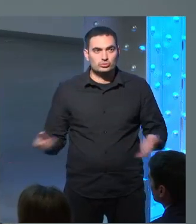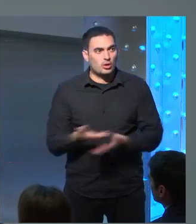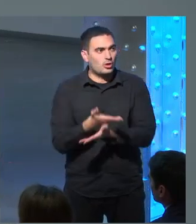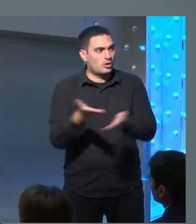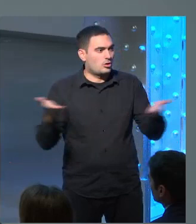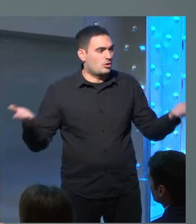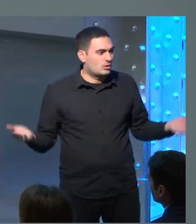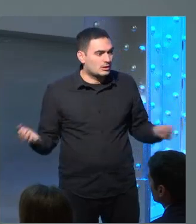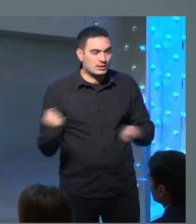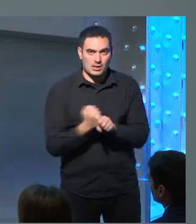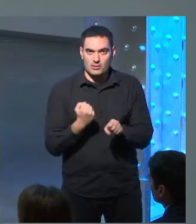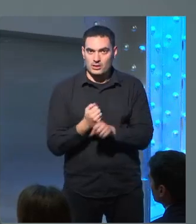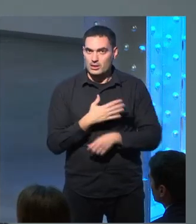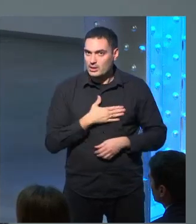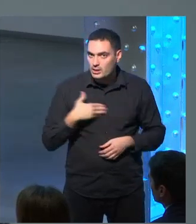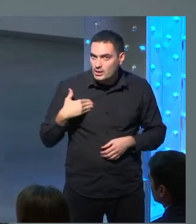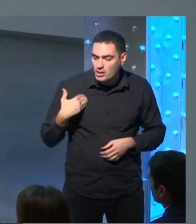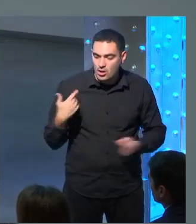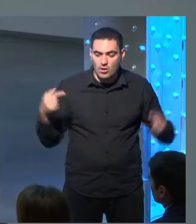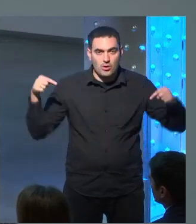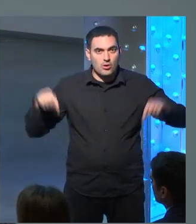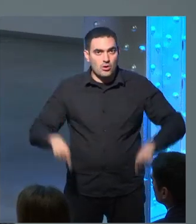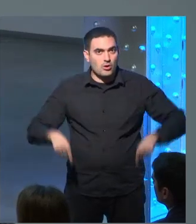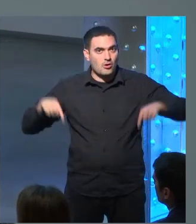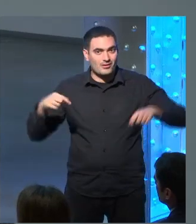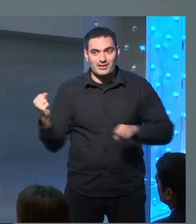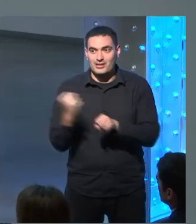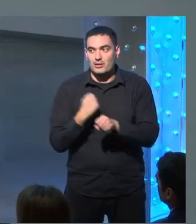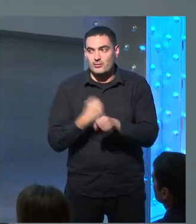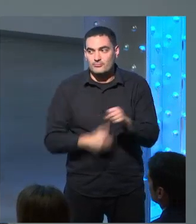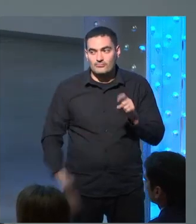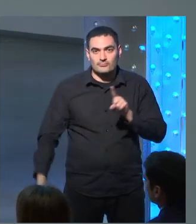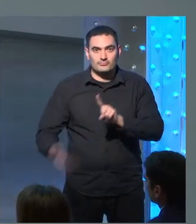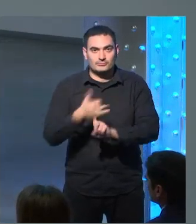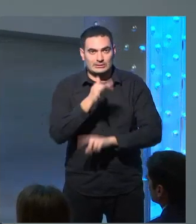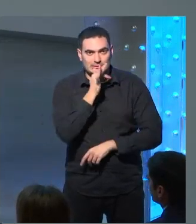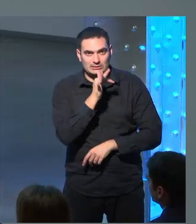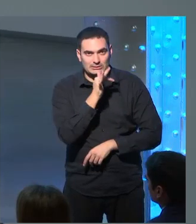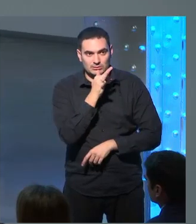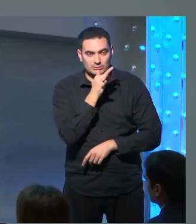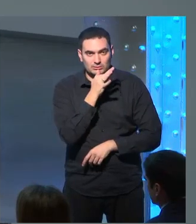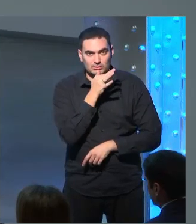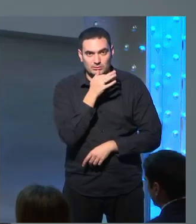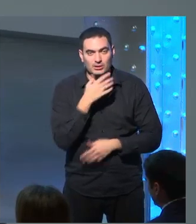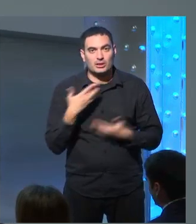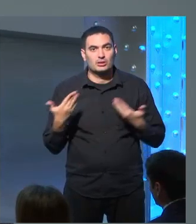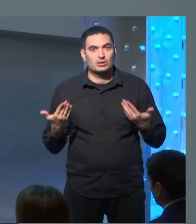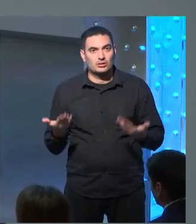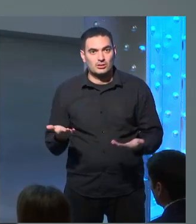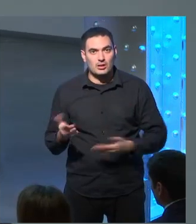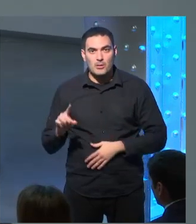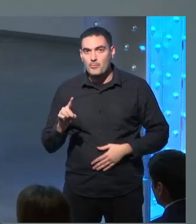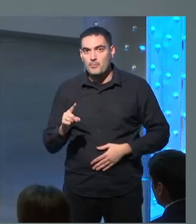reaches everyone that wants to have a job, that deserves a job, and that right now has not found that